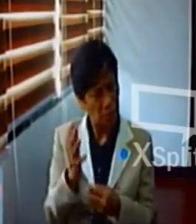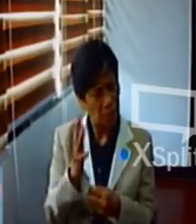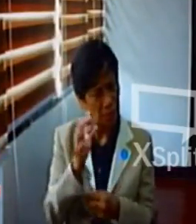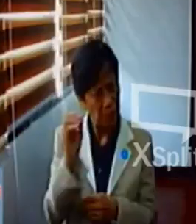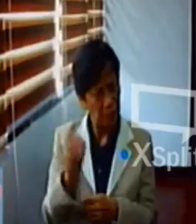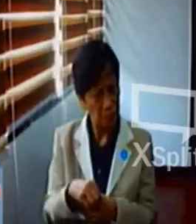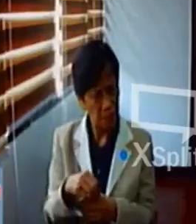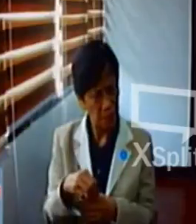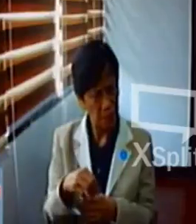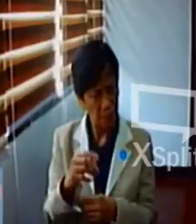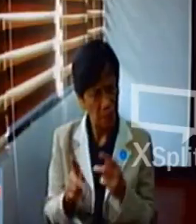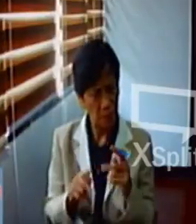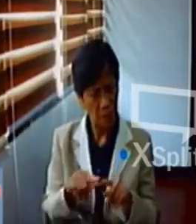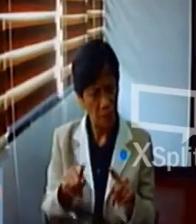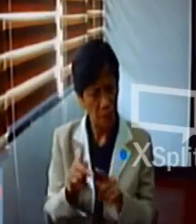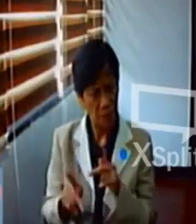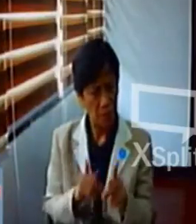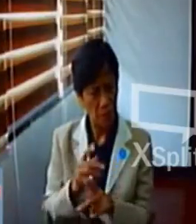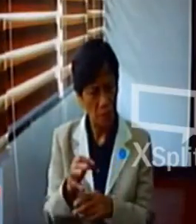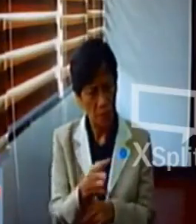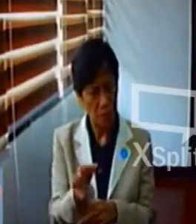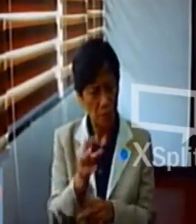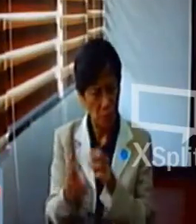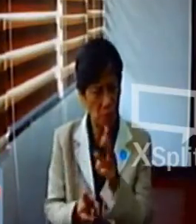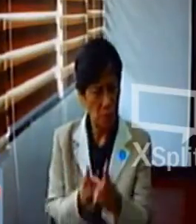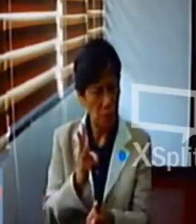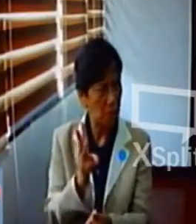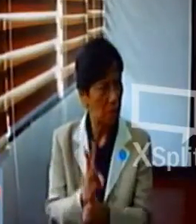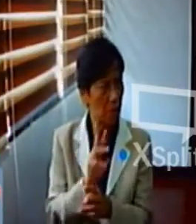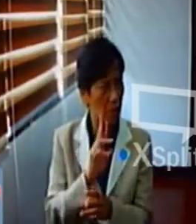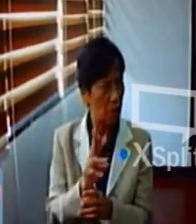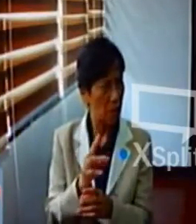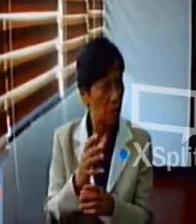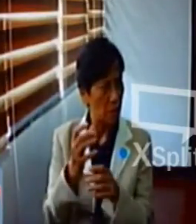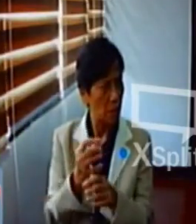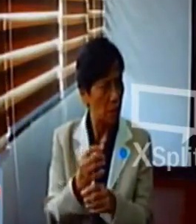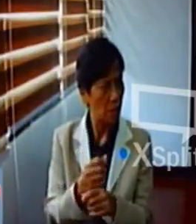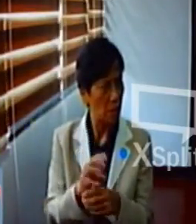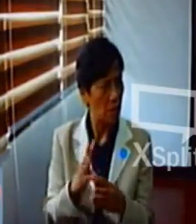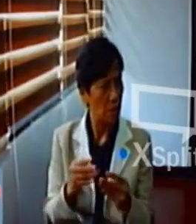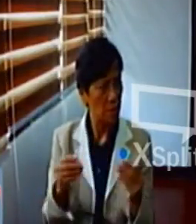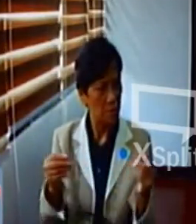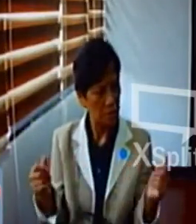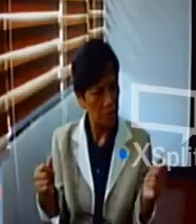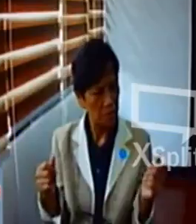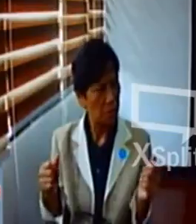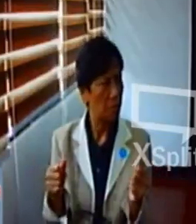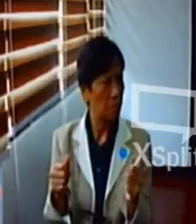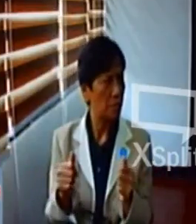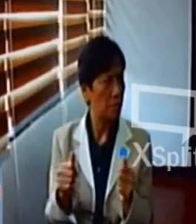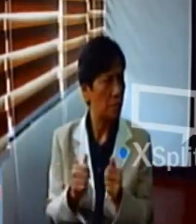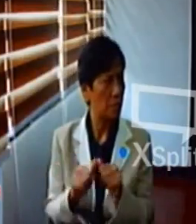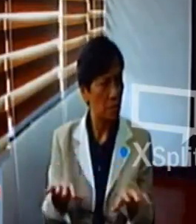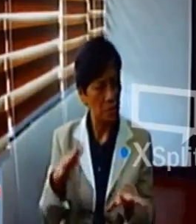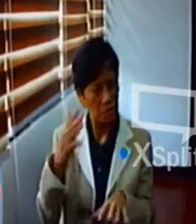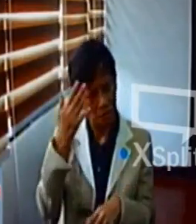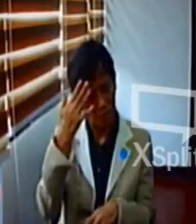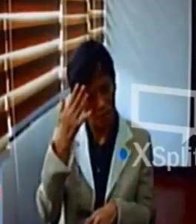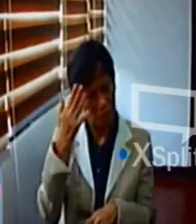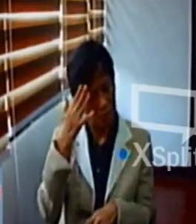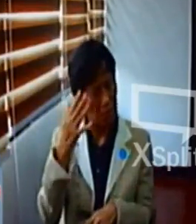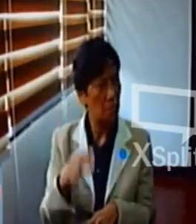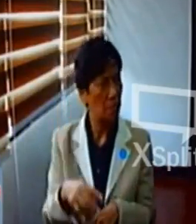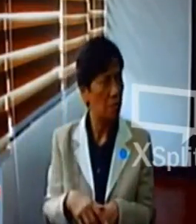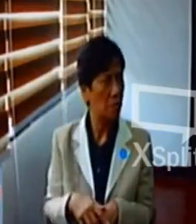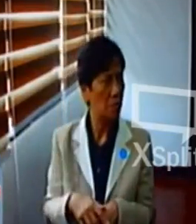the species in the world are getting extinct without us knowing them. So I think that's